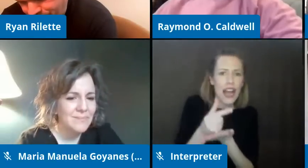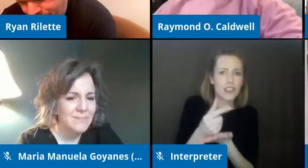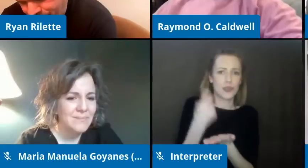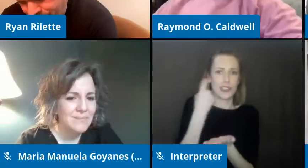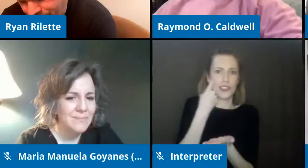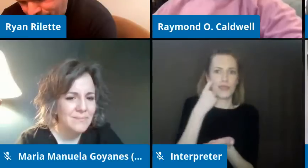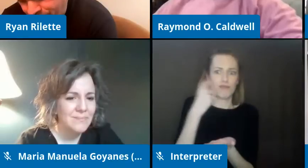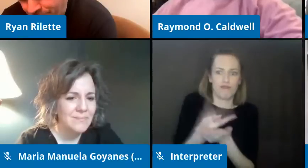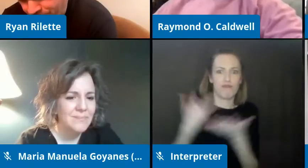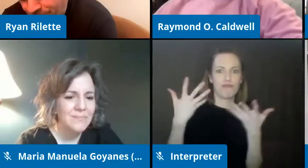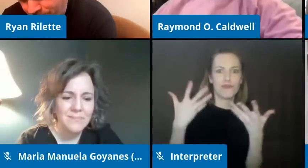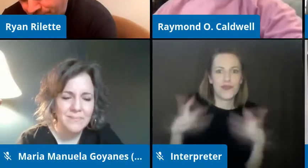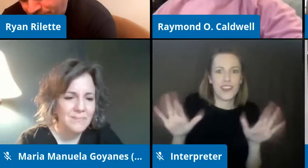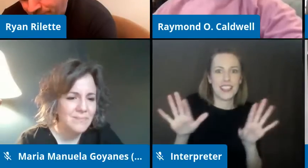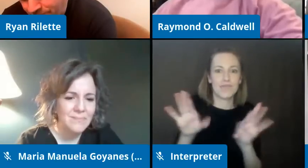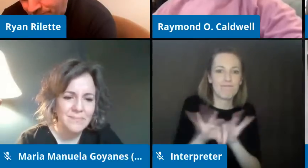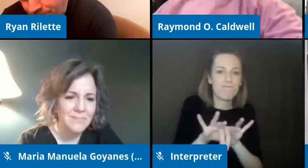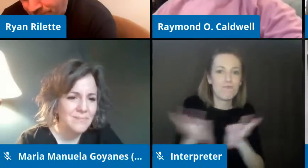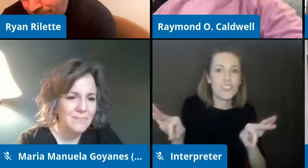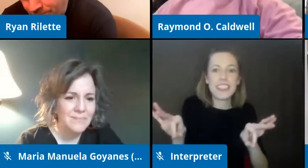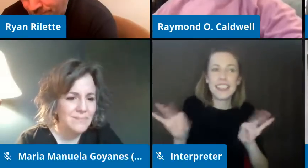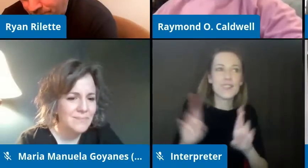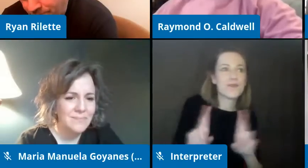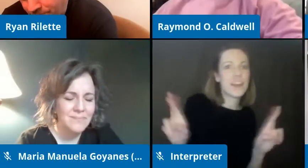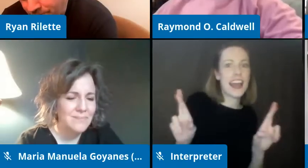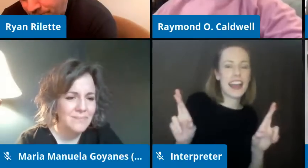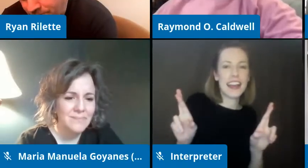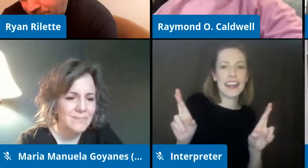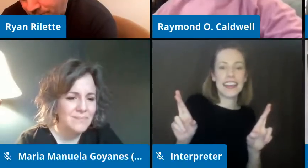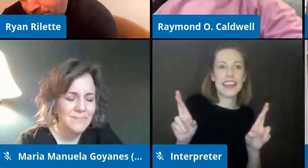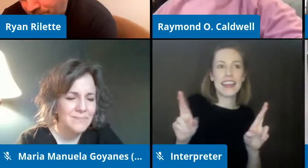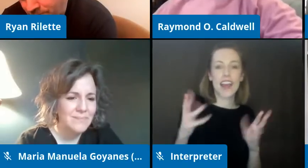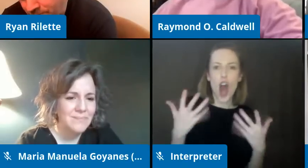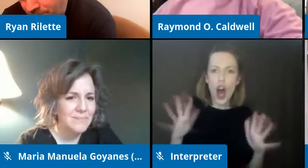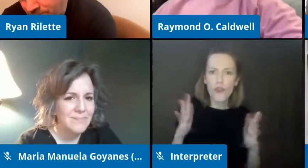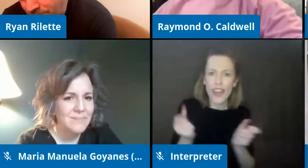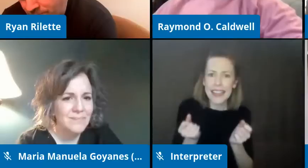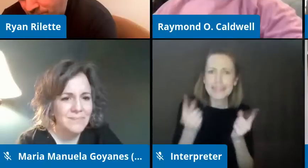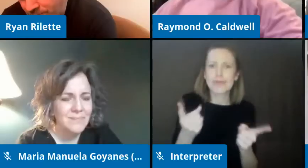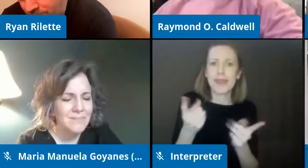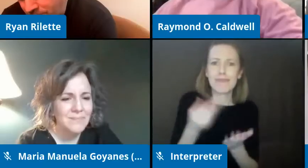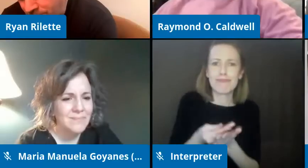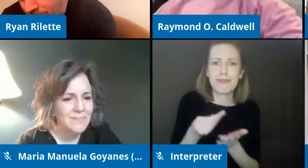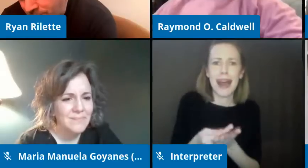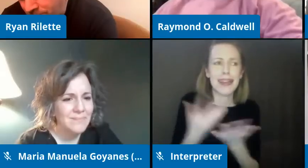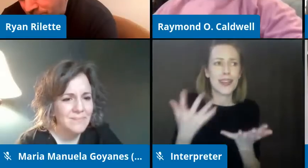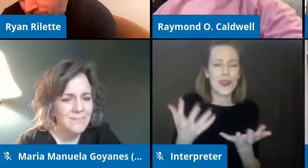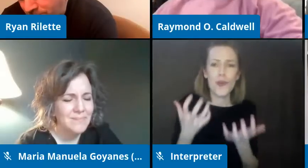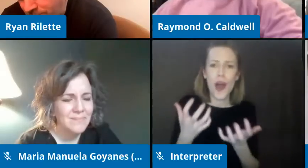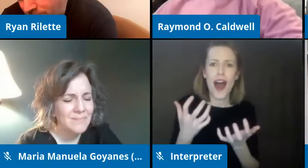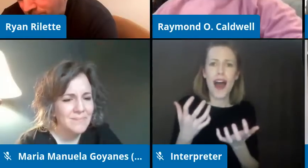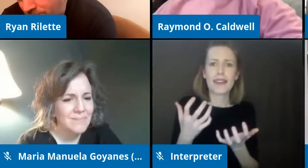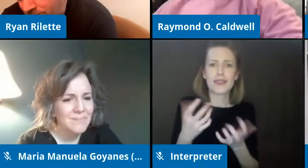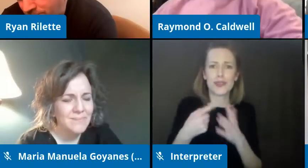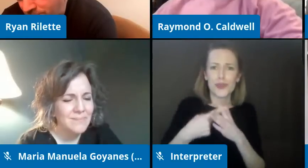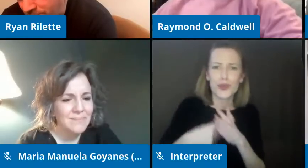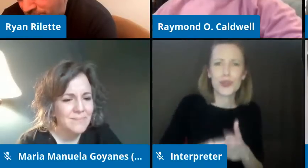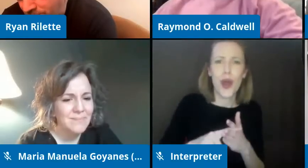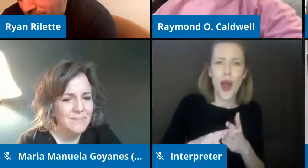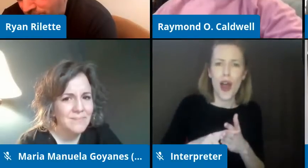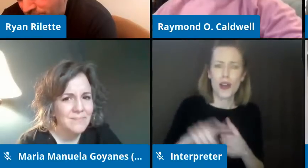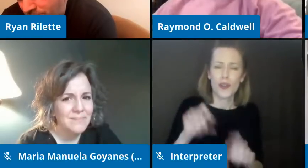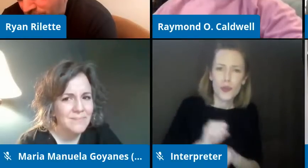flipping fortune to become artists who had hoped to be entering the field in the 2021